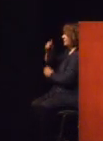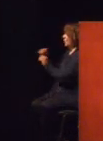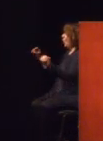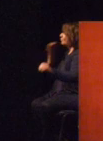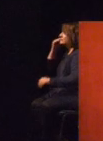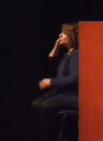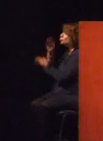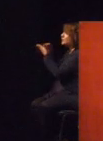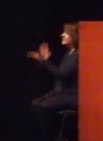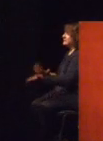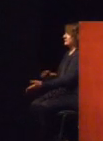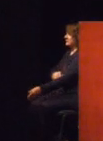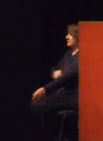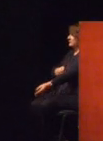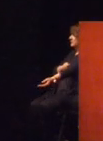students.